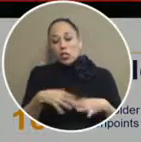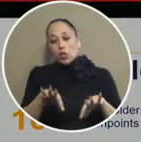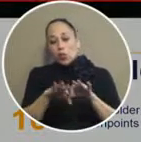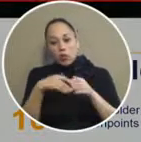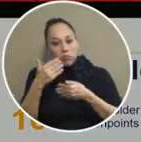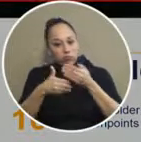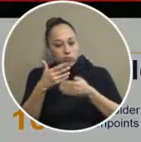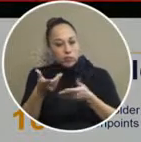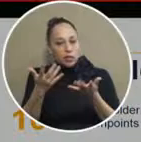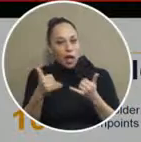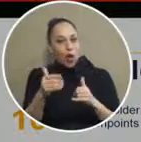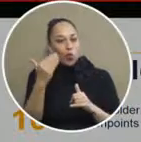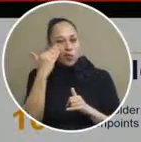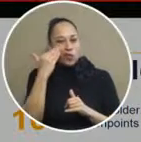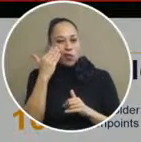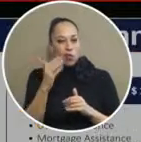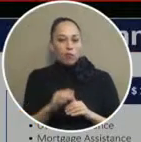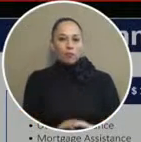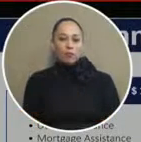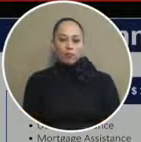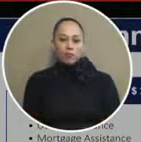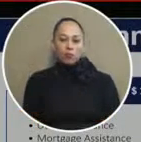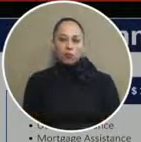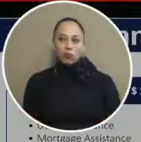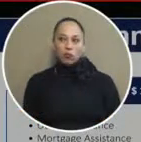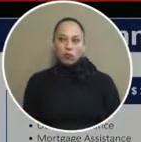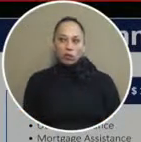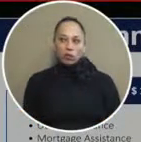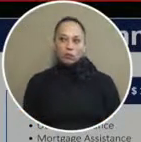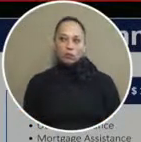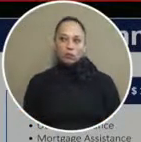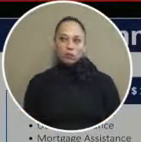move forward. Next slide, please.